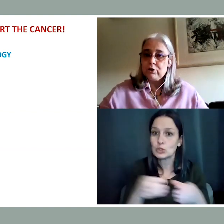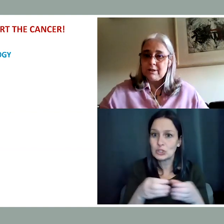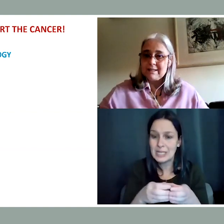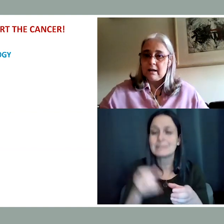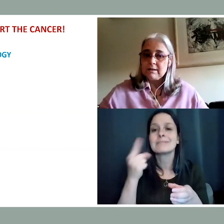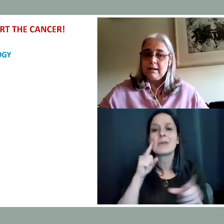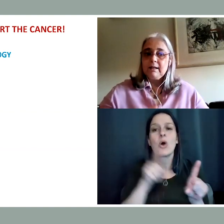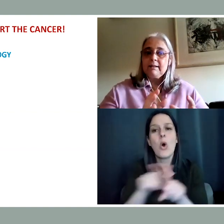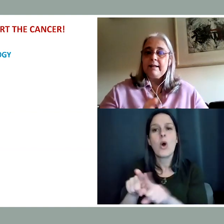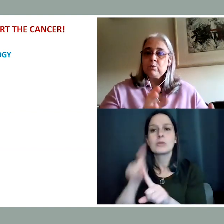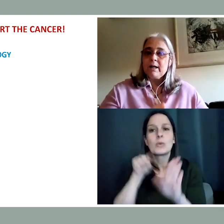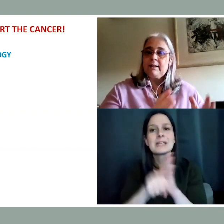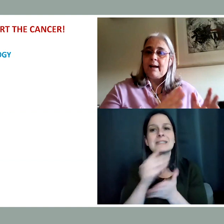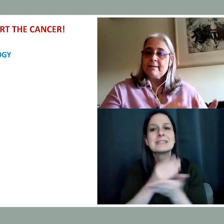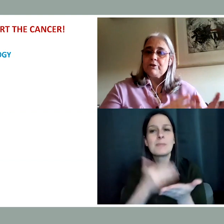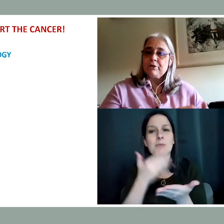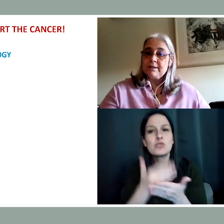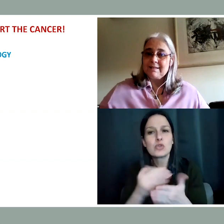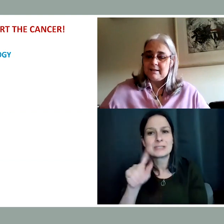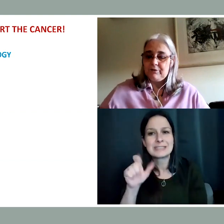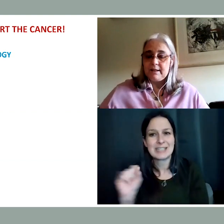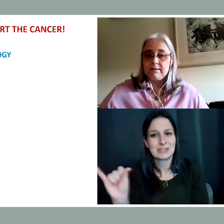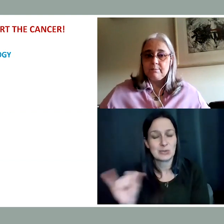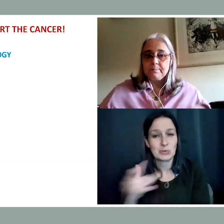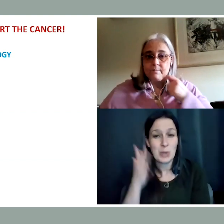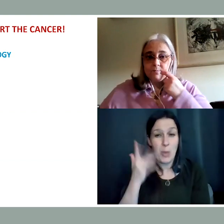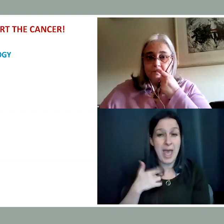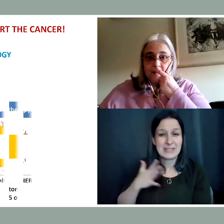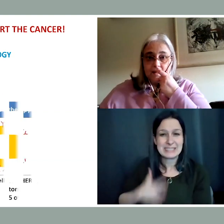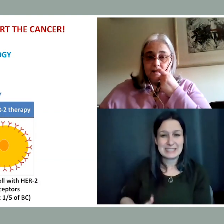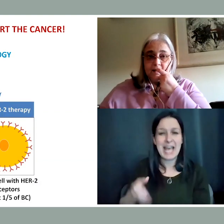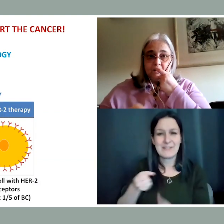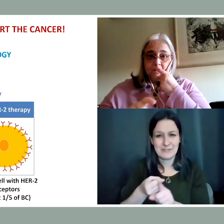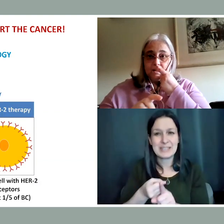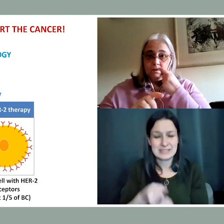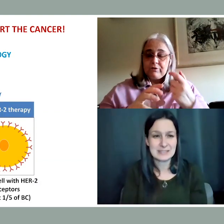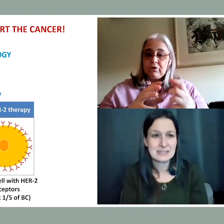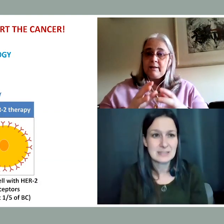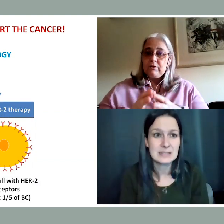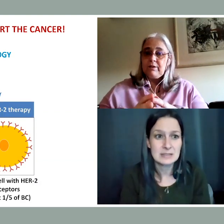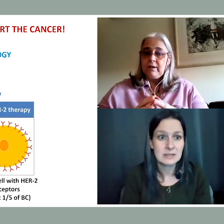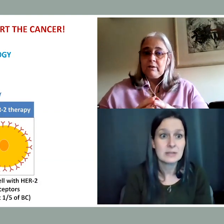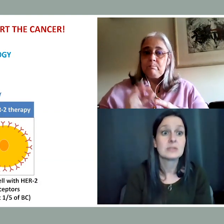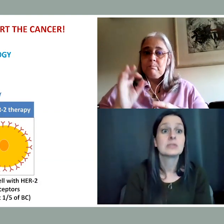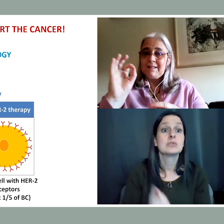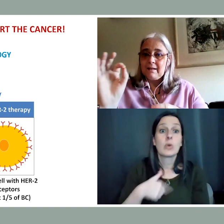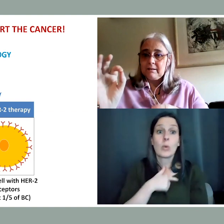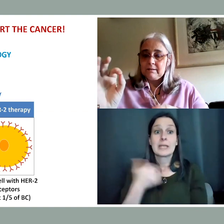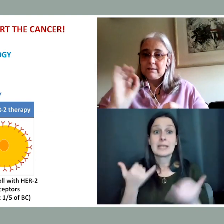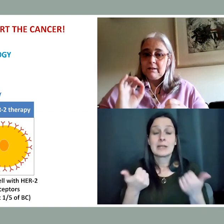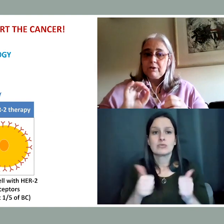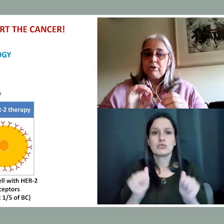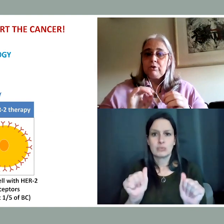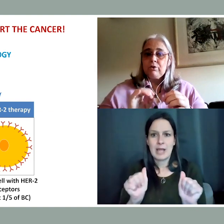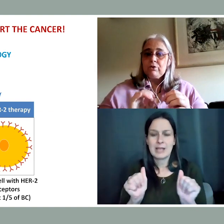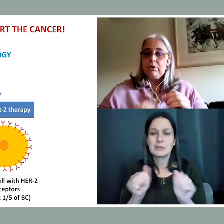some of the good cells. And that's why it has certain side effects. Now, we have tried to develop